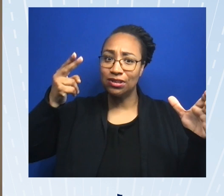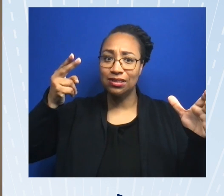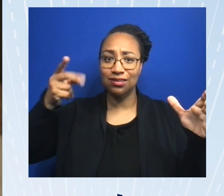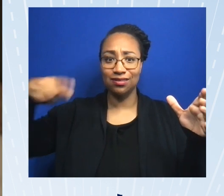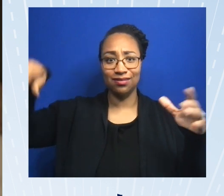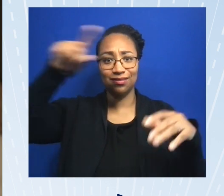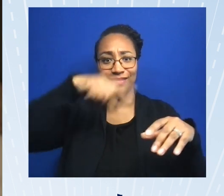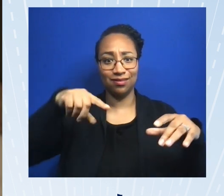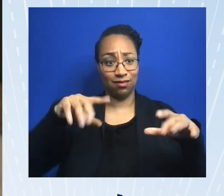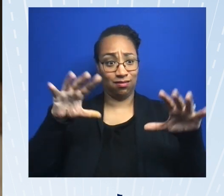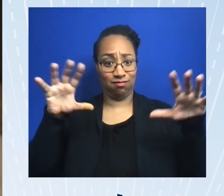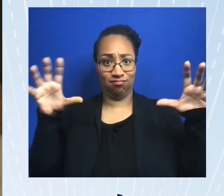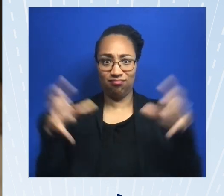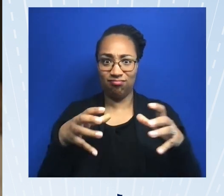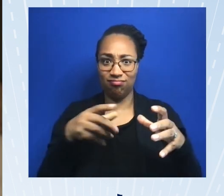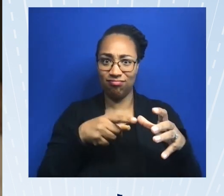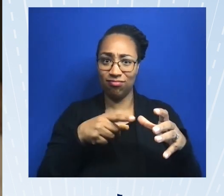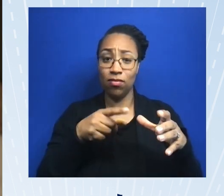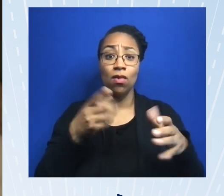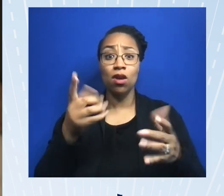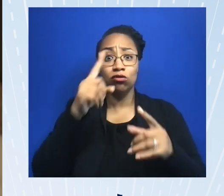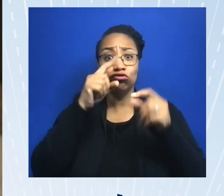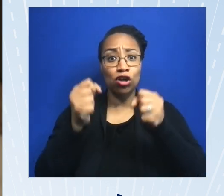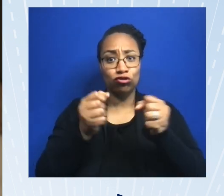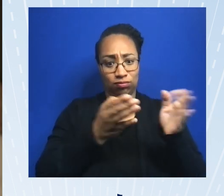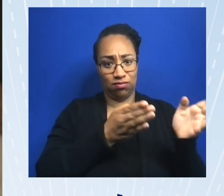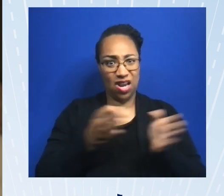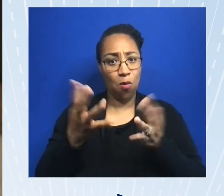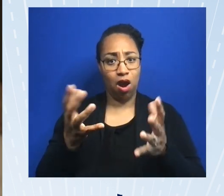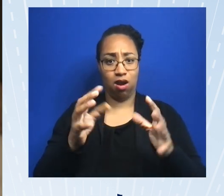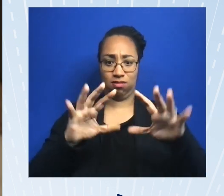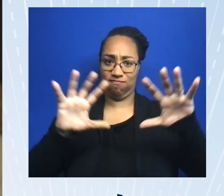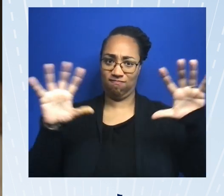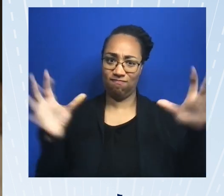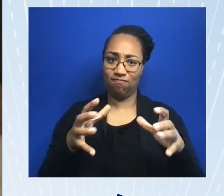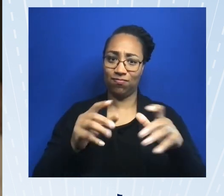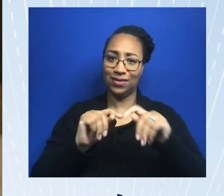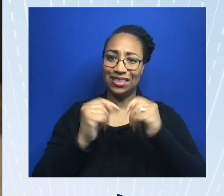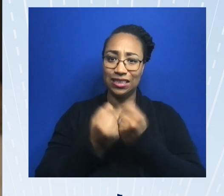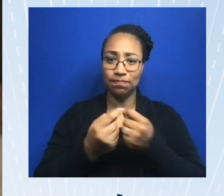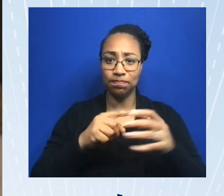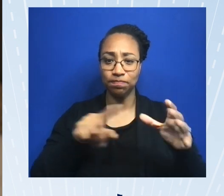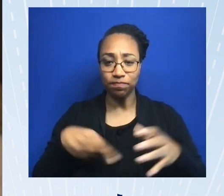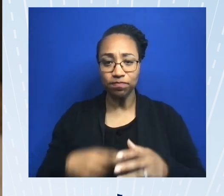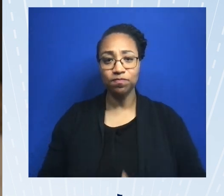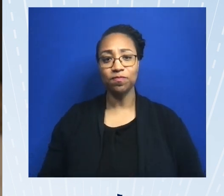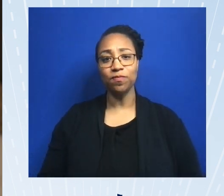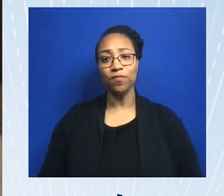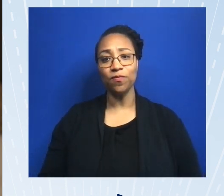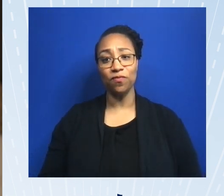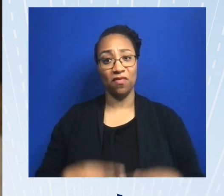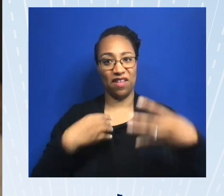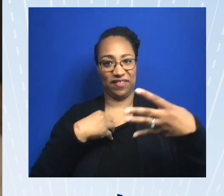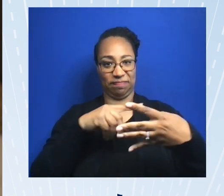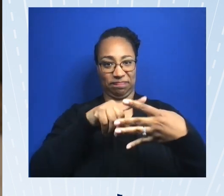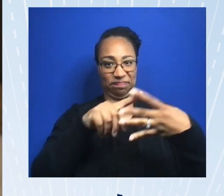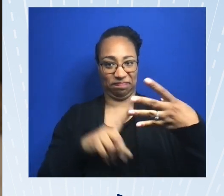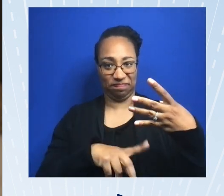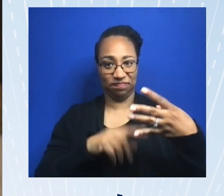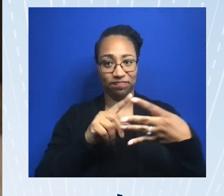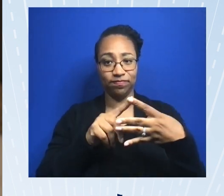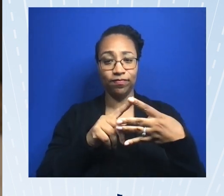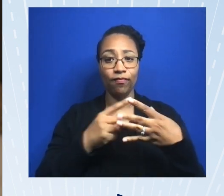ways. First, increasing awareness and understanding of both anti-Semitism and Jewish American heritage.